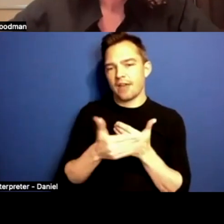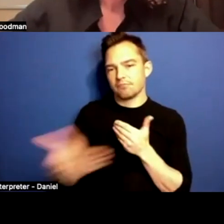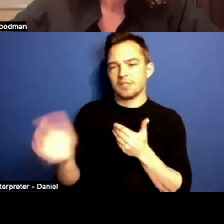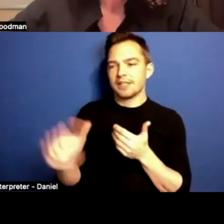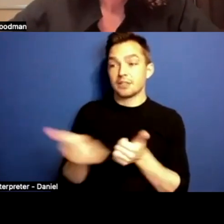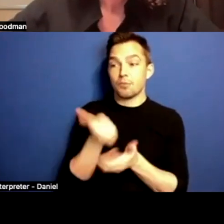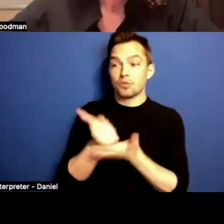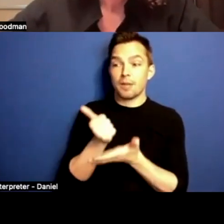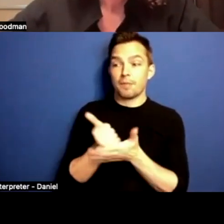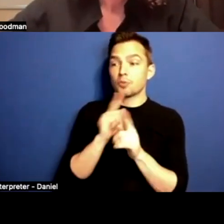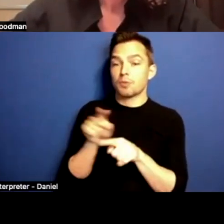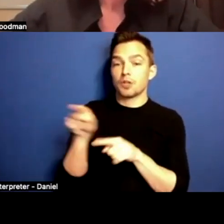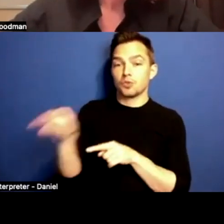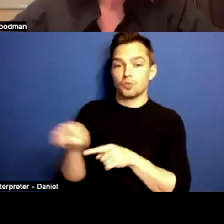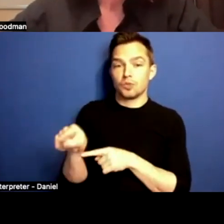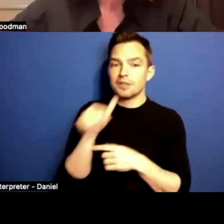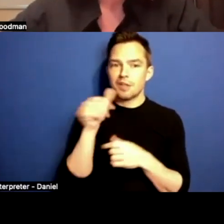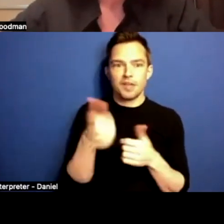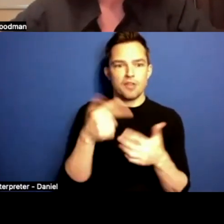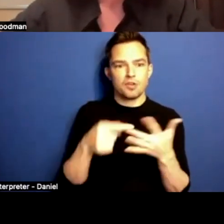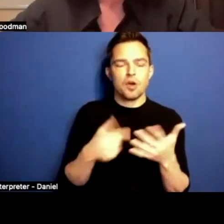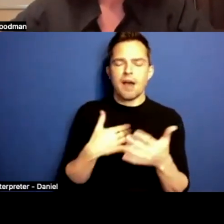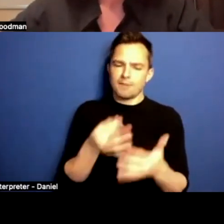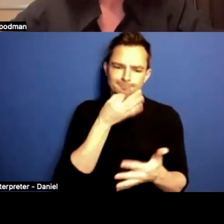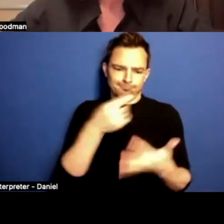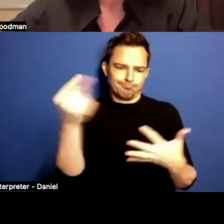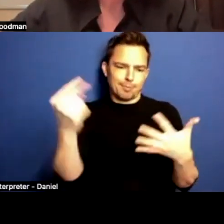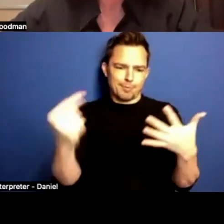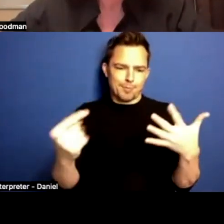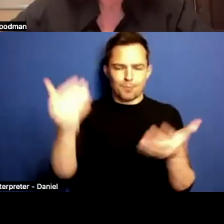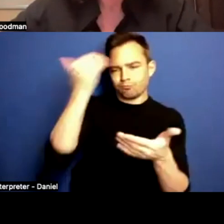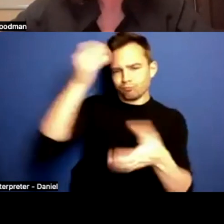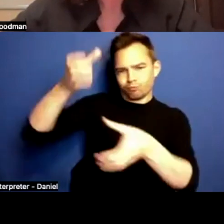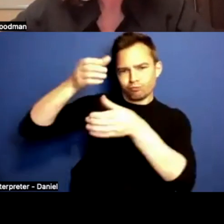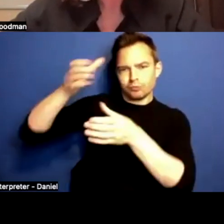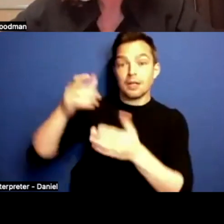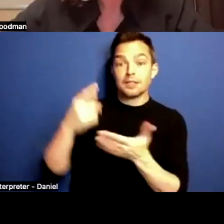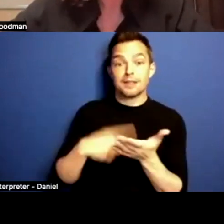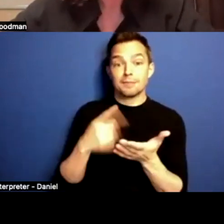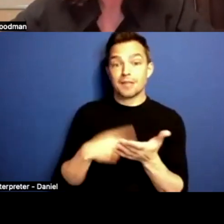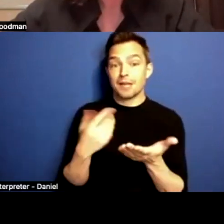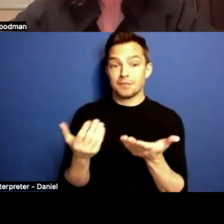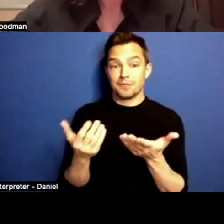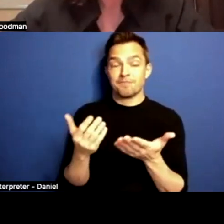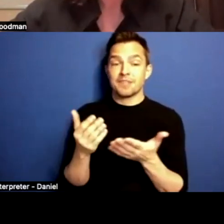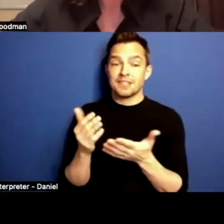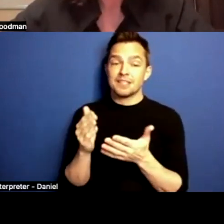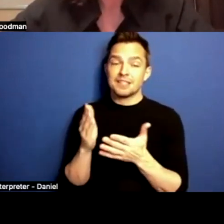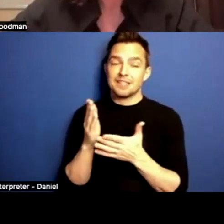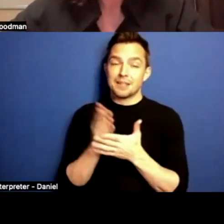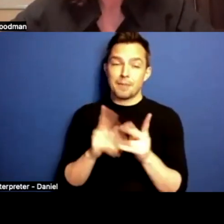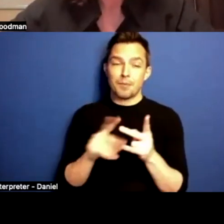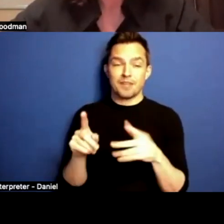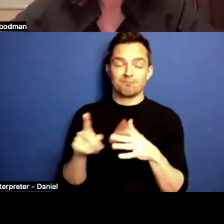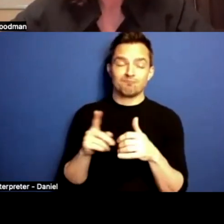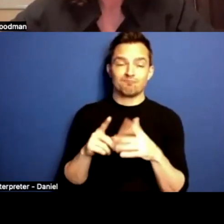responding to you, right? It's not all the other, I have expertise in these, because sometimes, much to people's chagrin when they first start doing this work, is someone